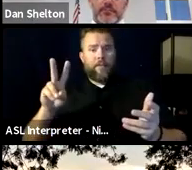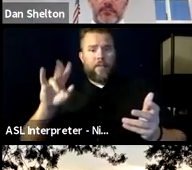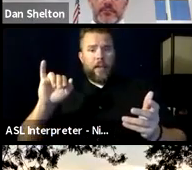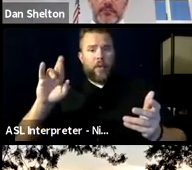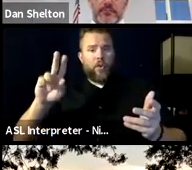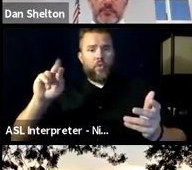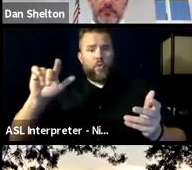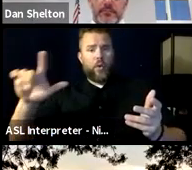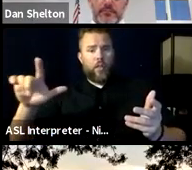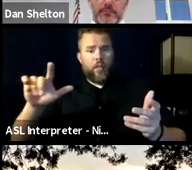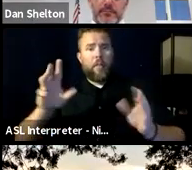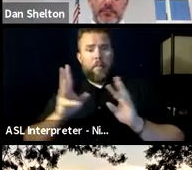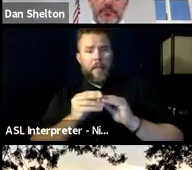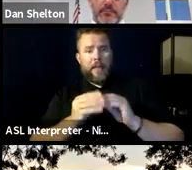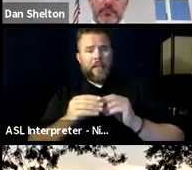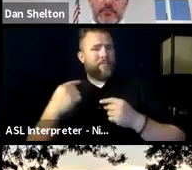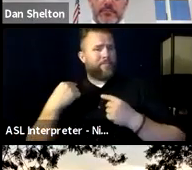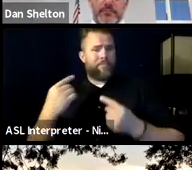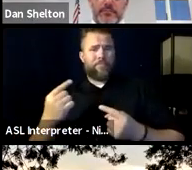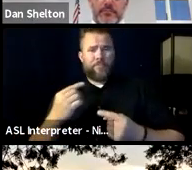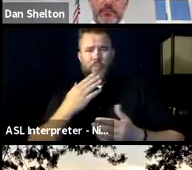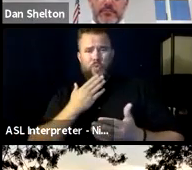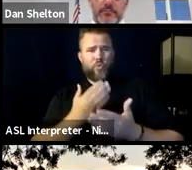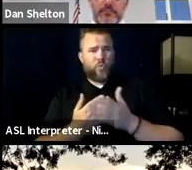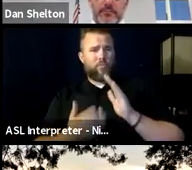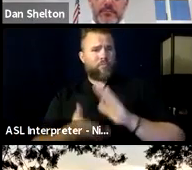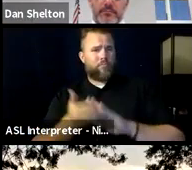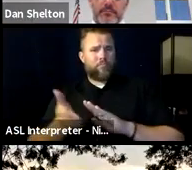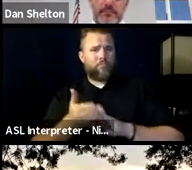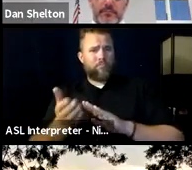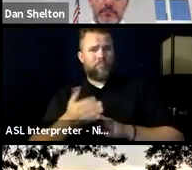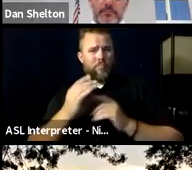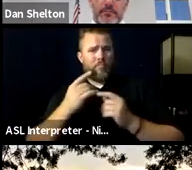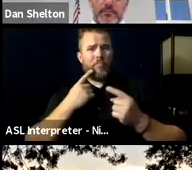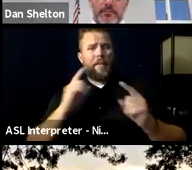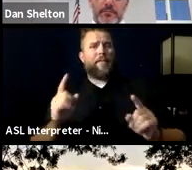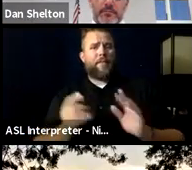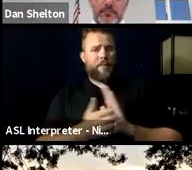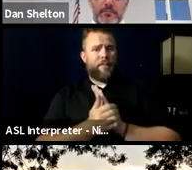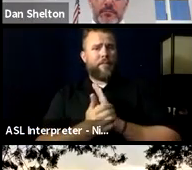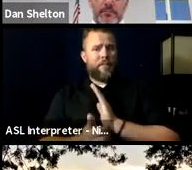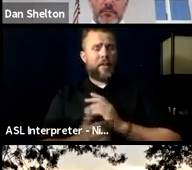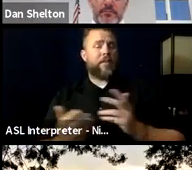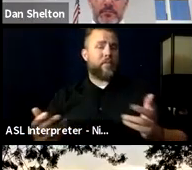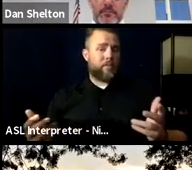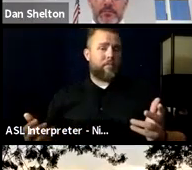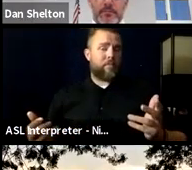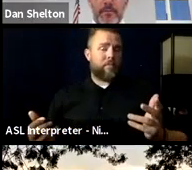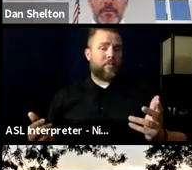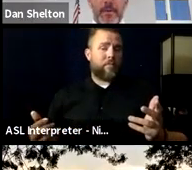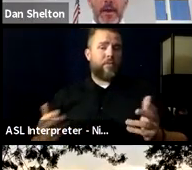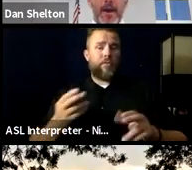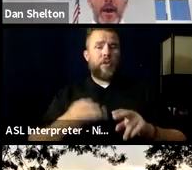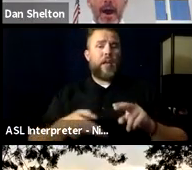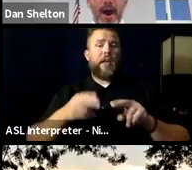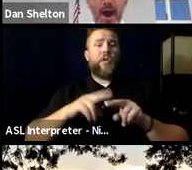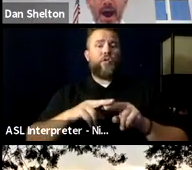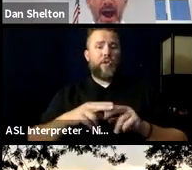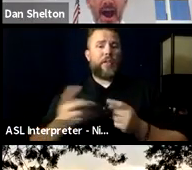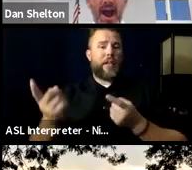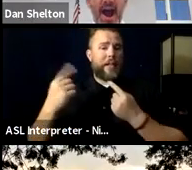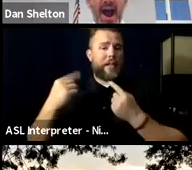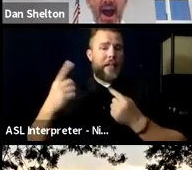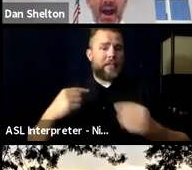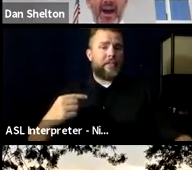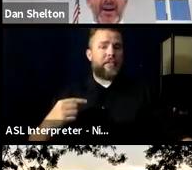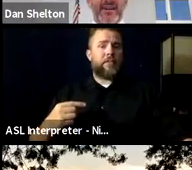been an effective means of holding Board of Education meetings and have increased attendance, and whereas members of the Board of